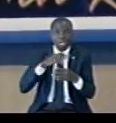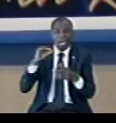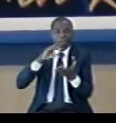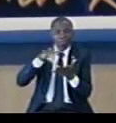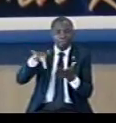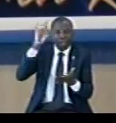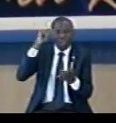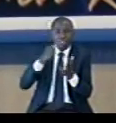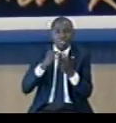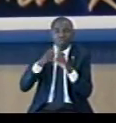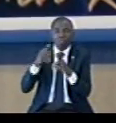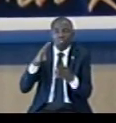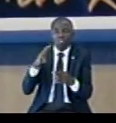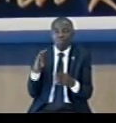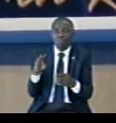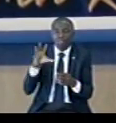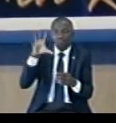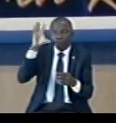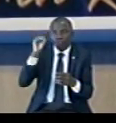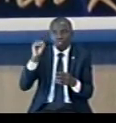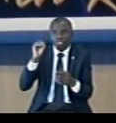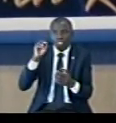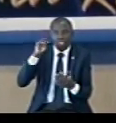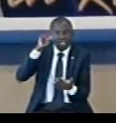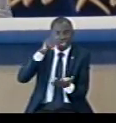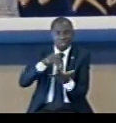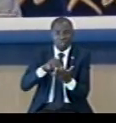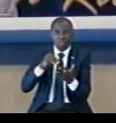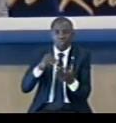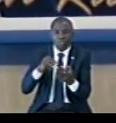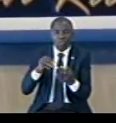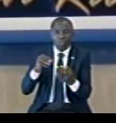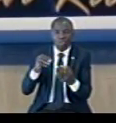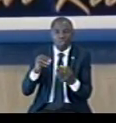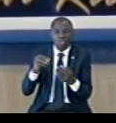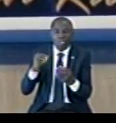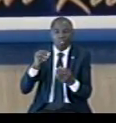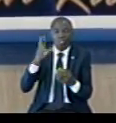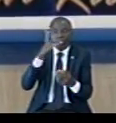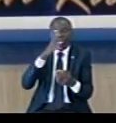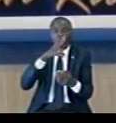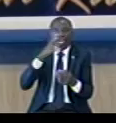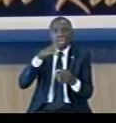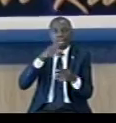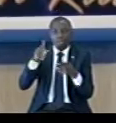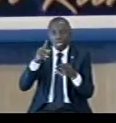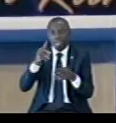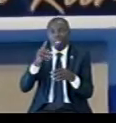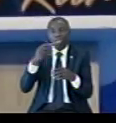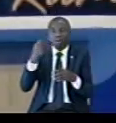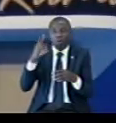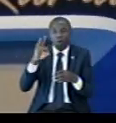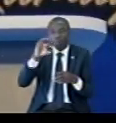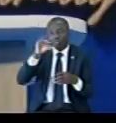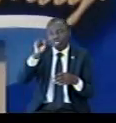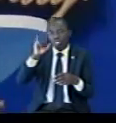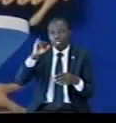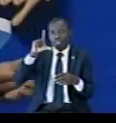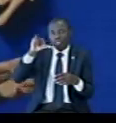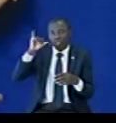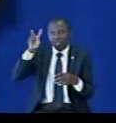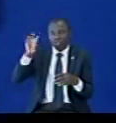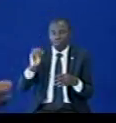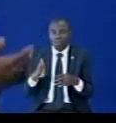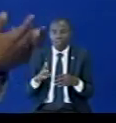50,000 pieces of silver. Their repentance was genuine. Their repentance actually